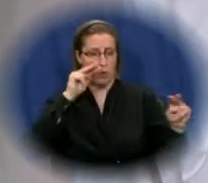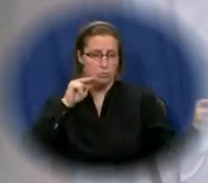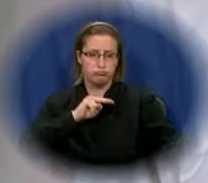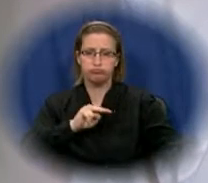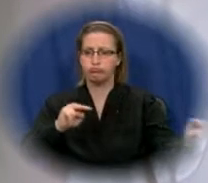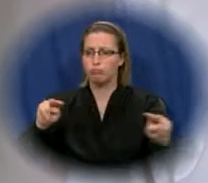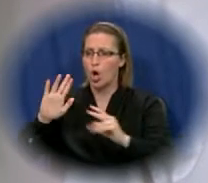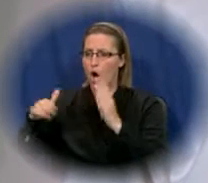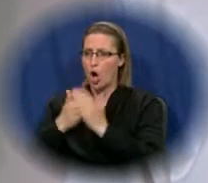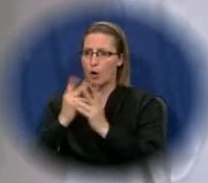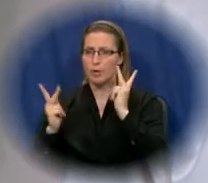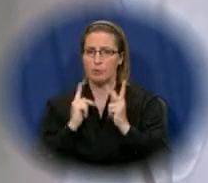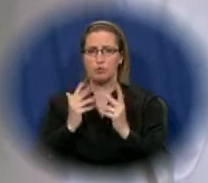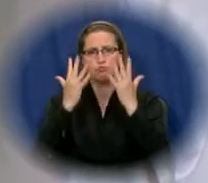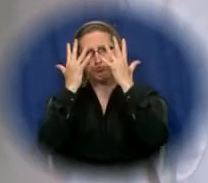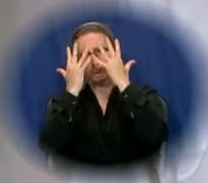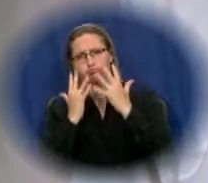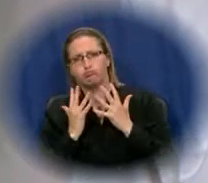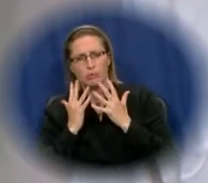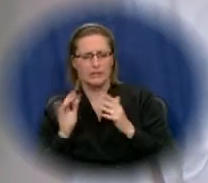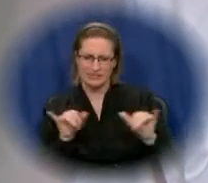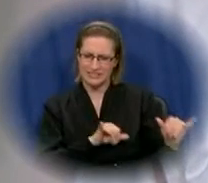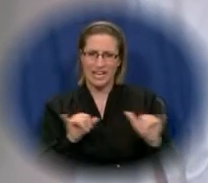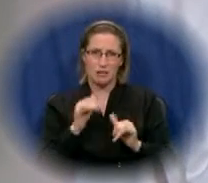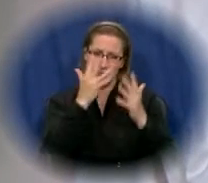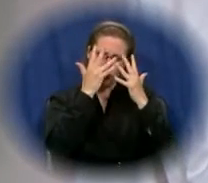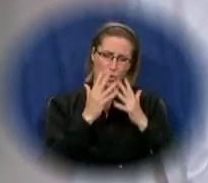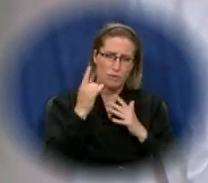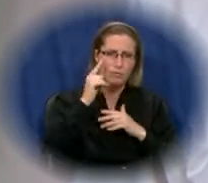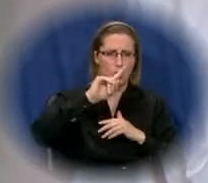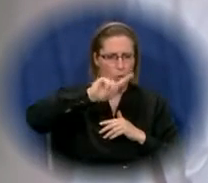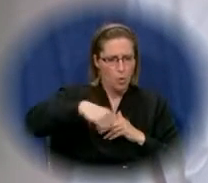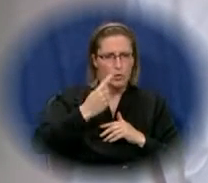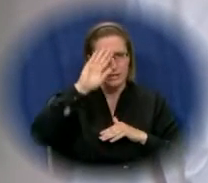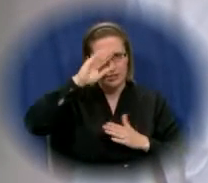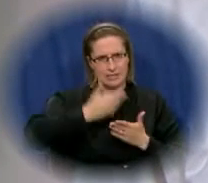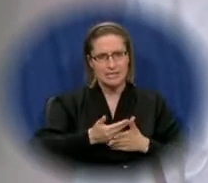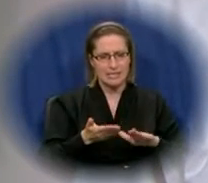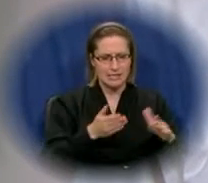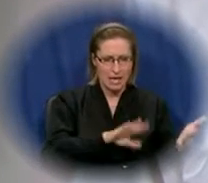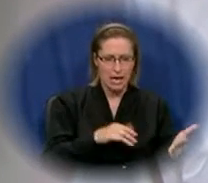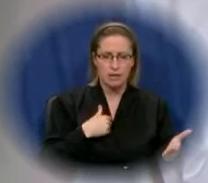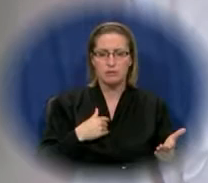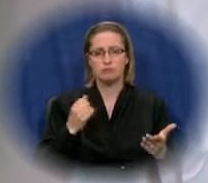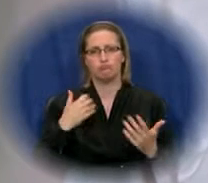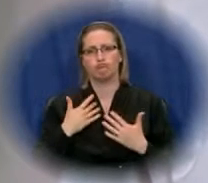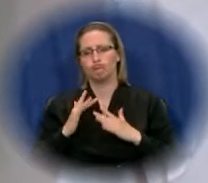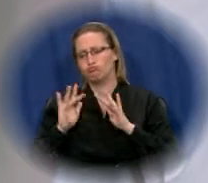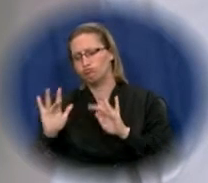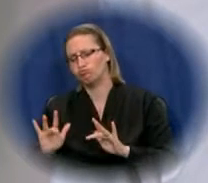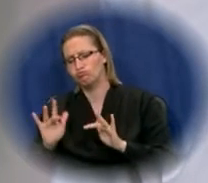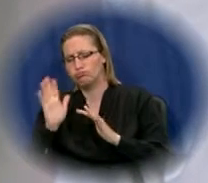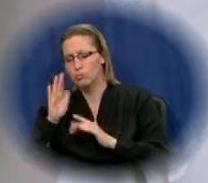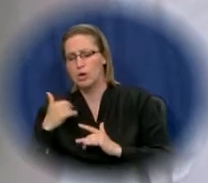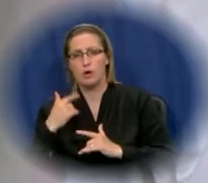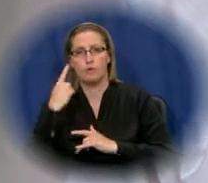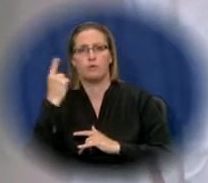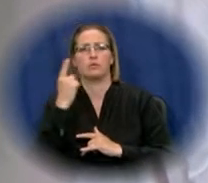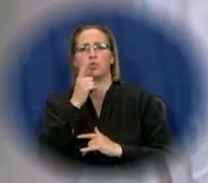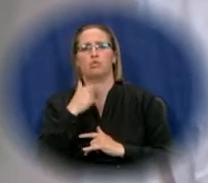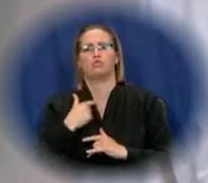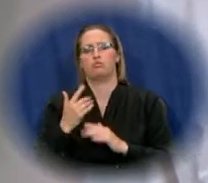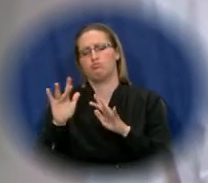they shall mourn for him as one mourns for an only son, and they shall grieve over him as one grieves